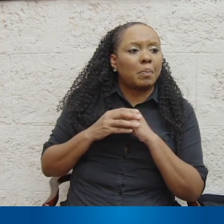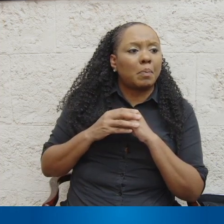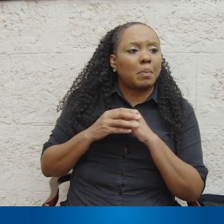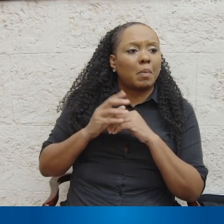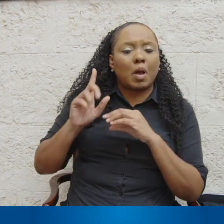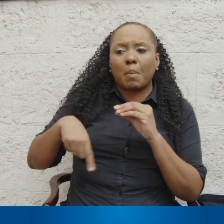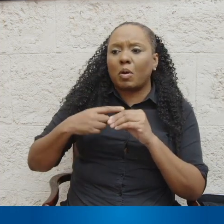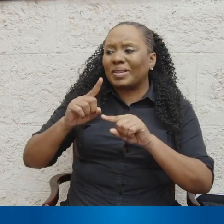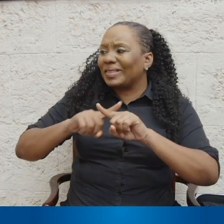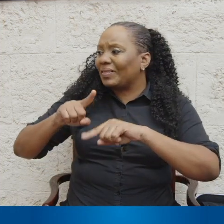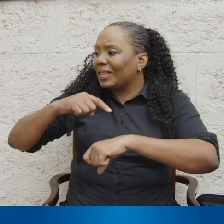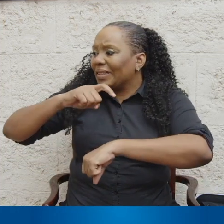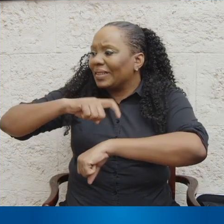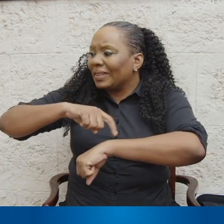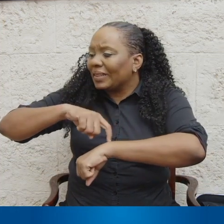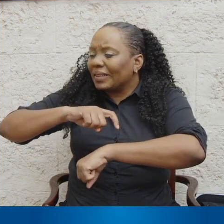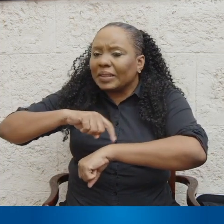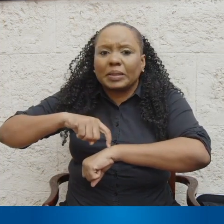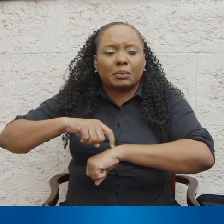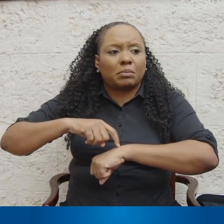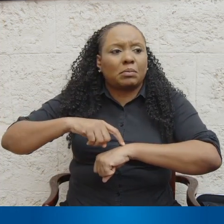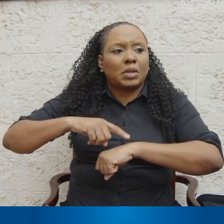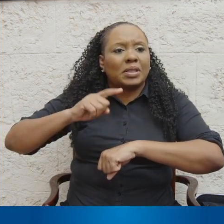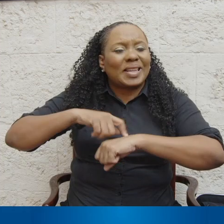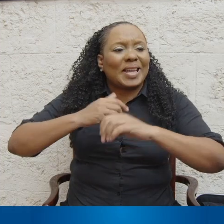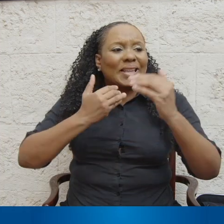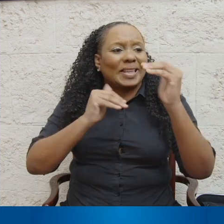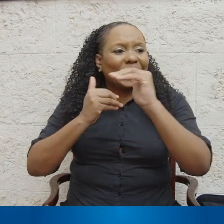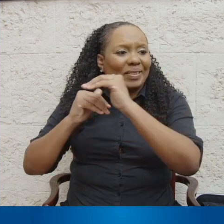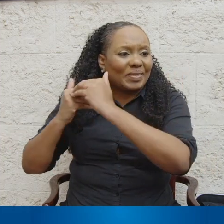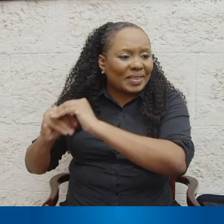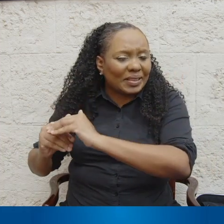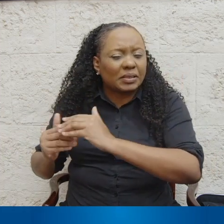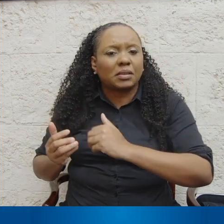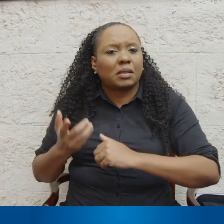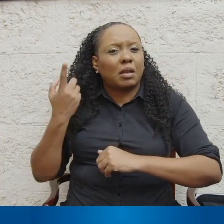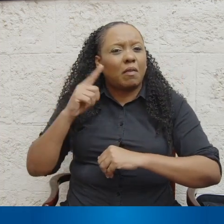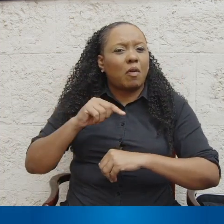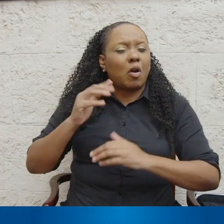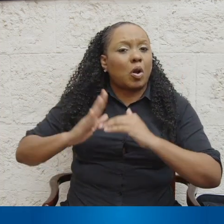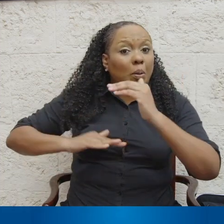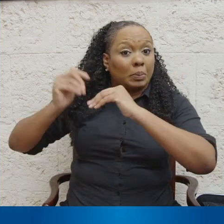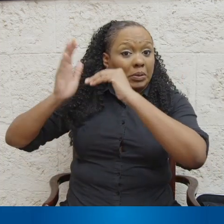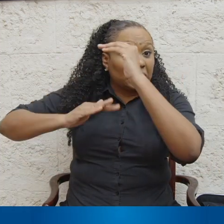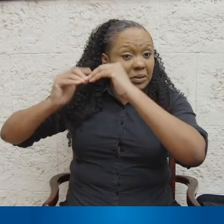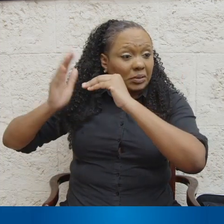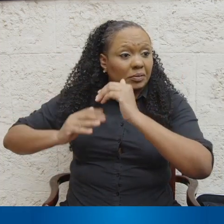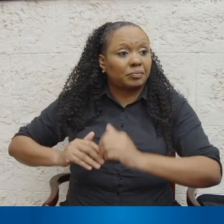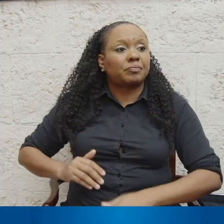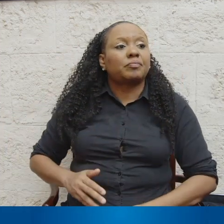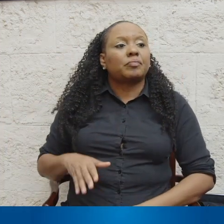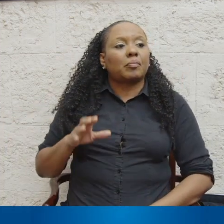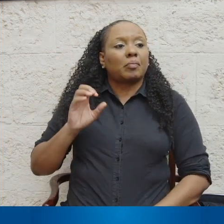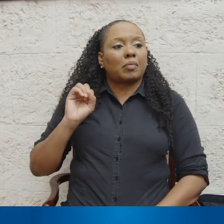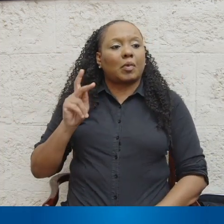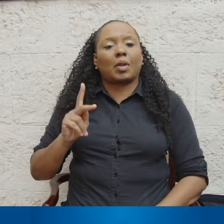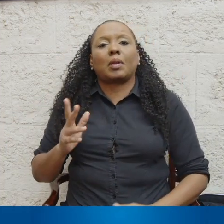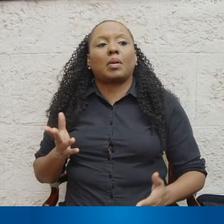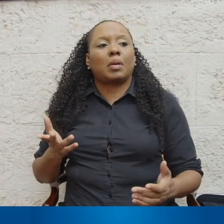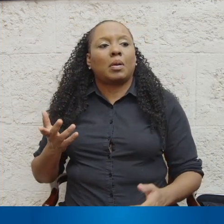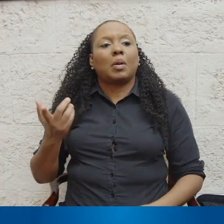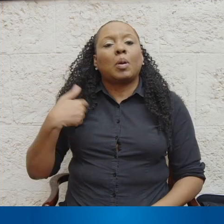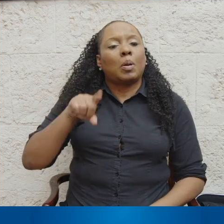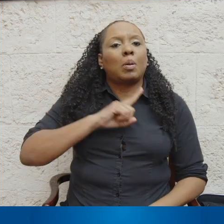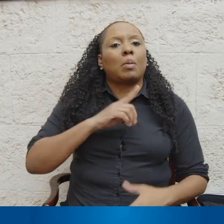that is being constructed in the sense of brick and mortar, but we have existing playing fields that